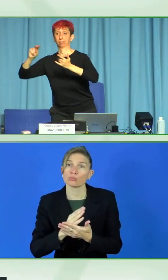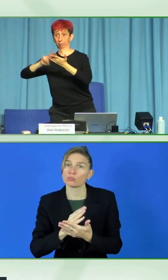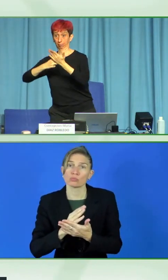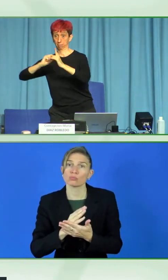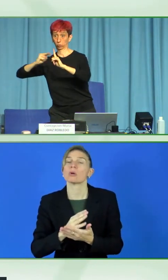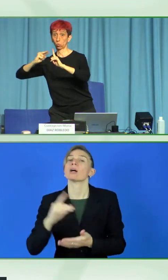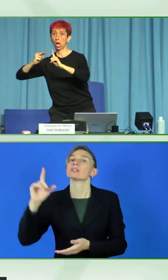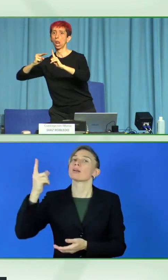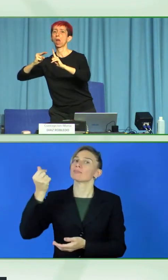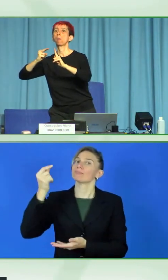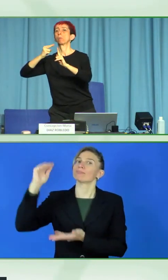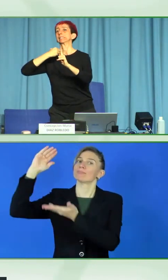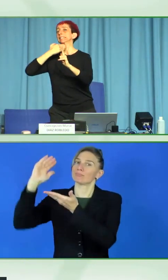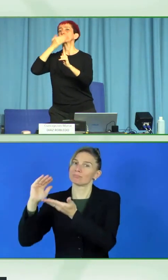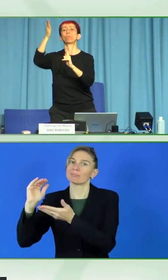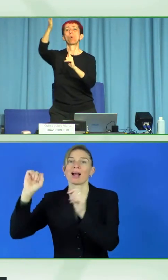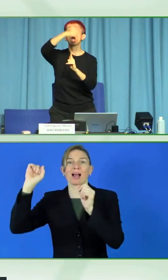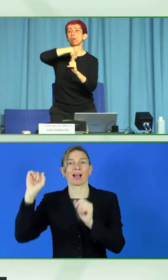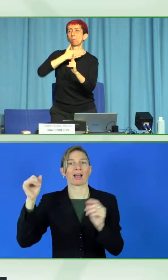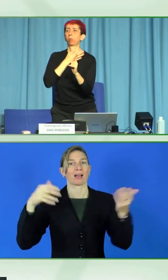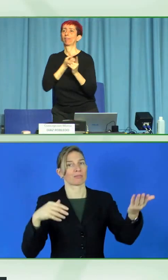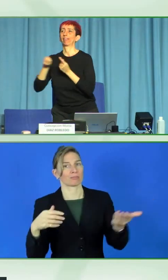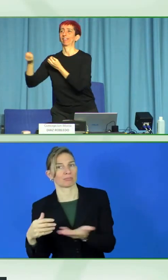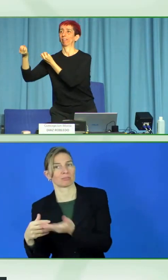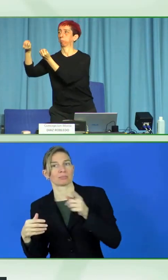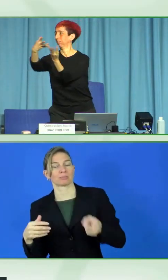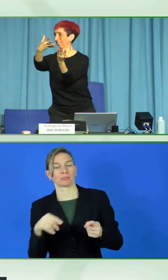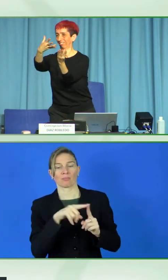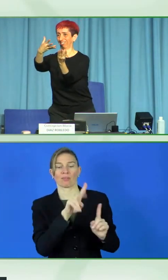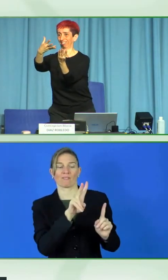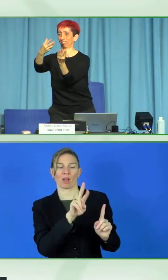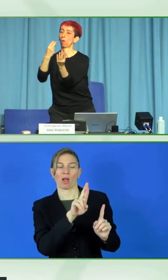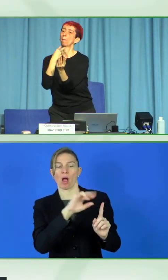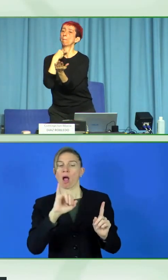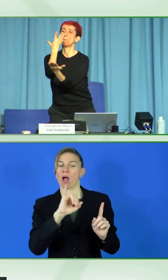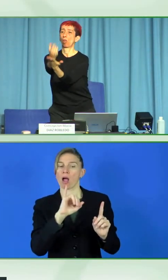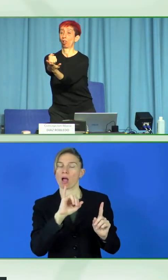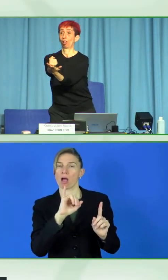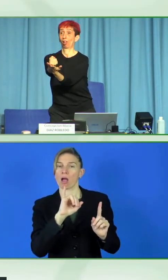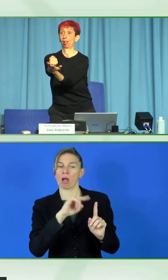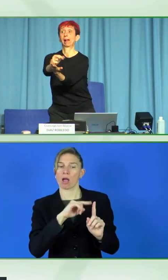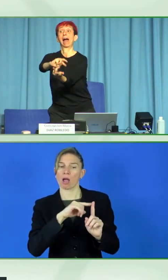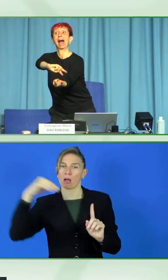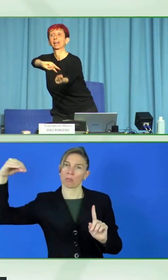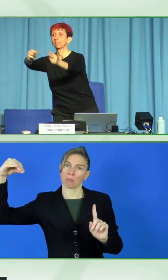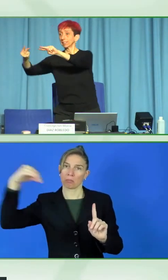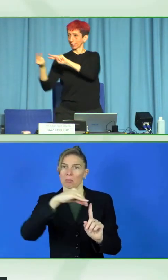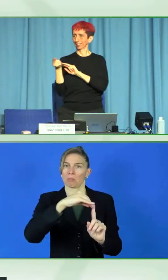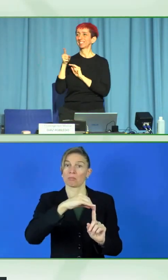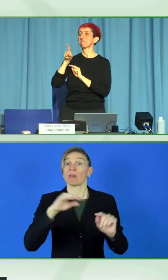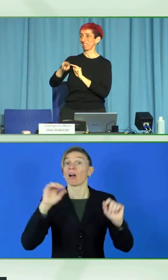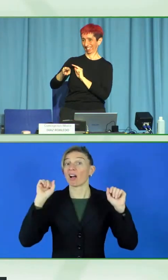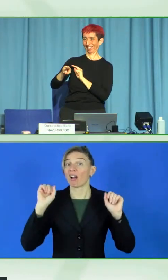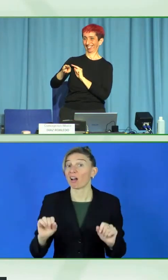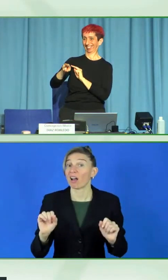this visual VRI modality, so they can have an interpreter 24 hours a day,